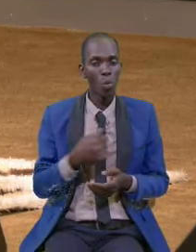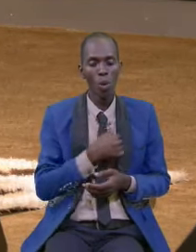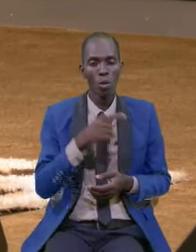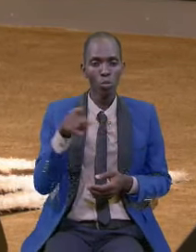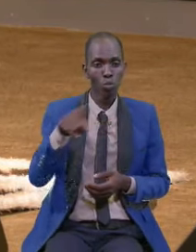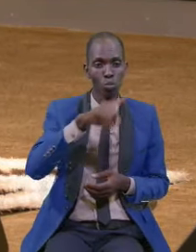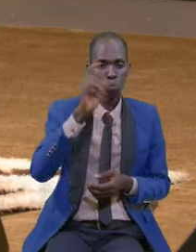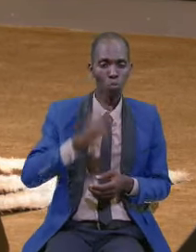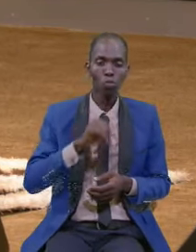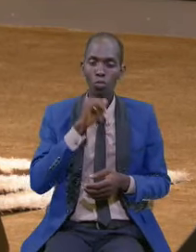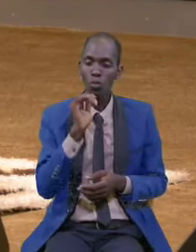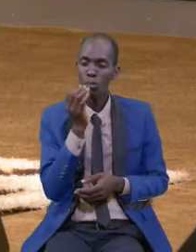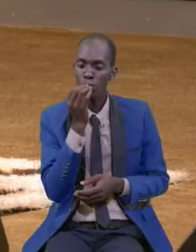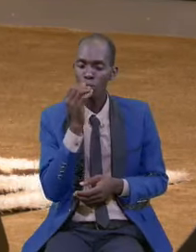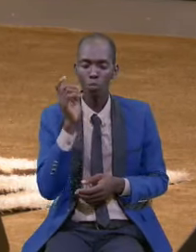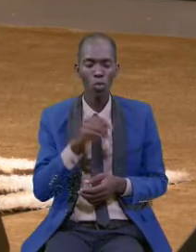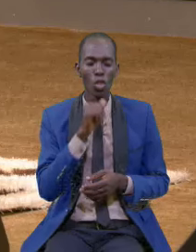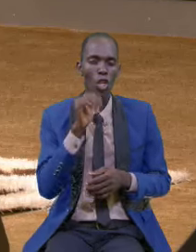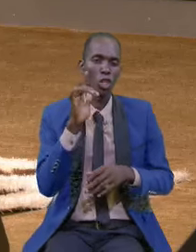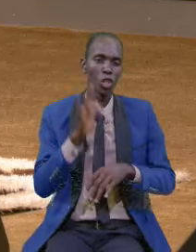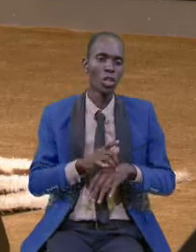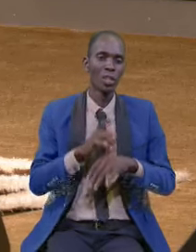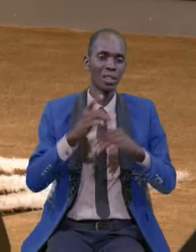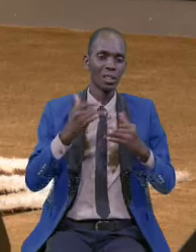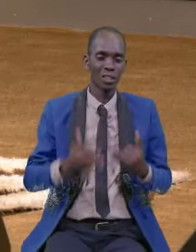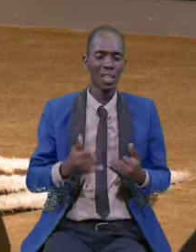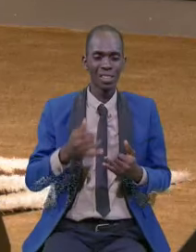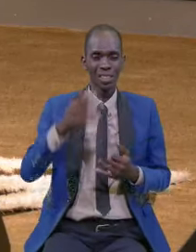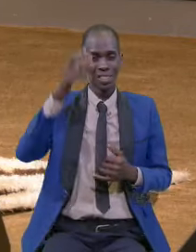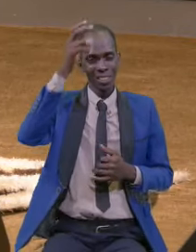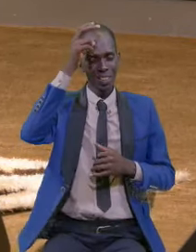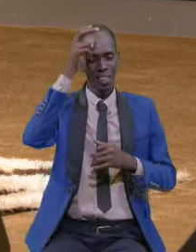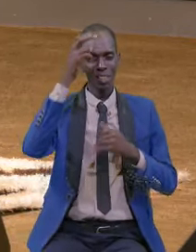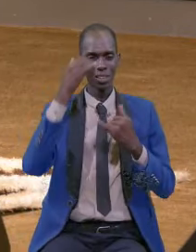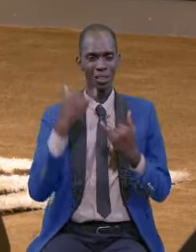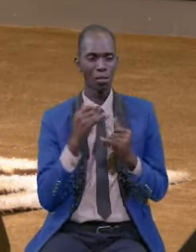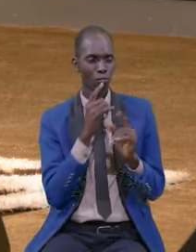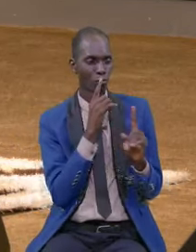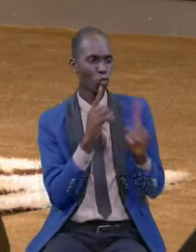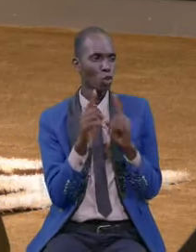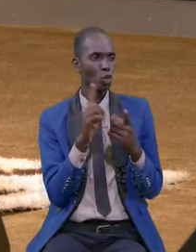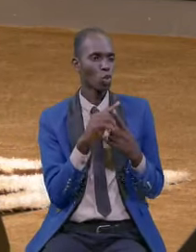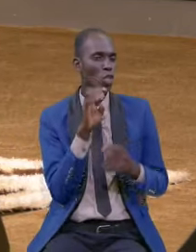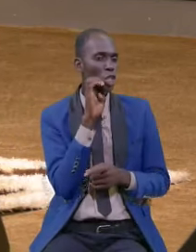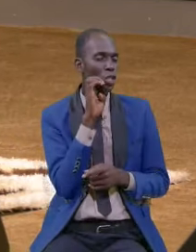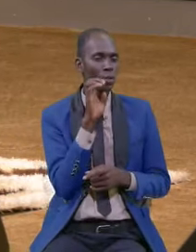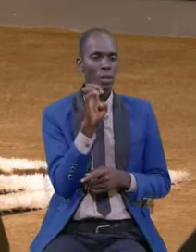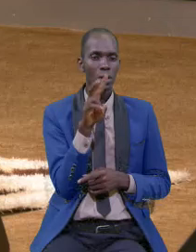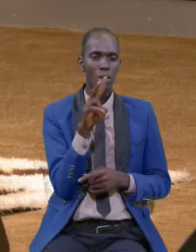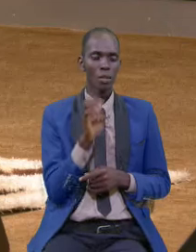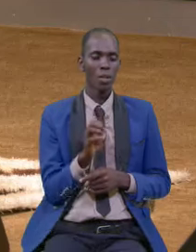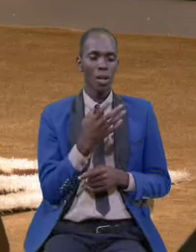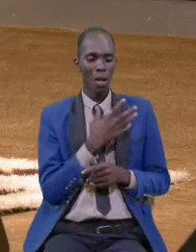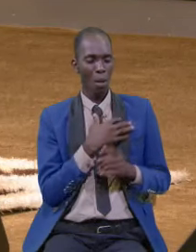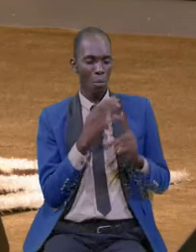eventually, Satan in the serpent spoke to Eve and convinced her